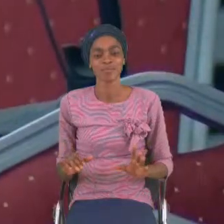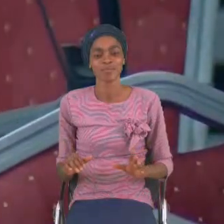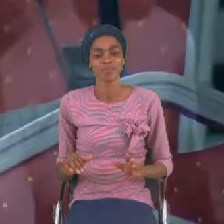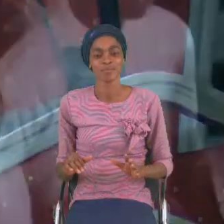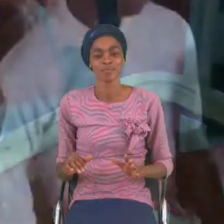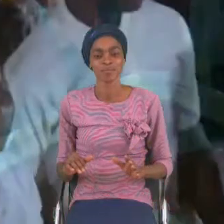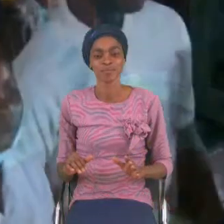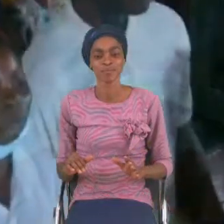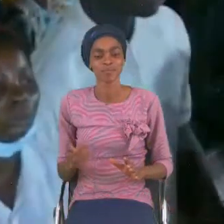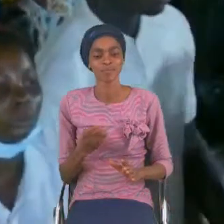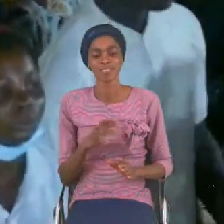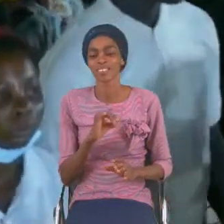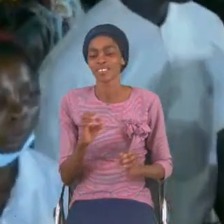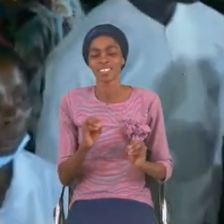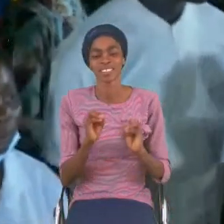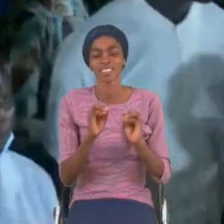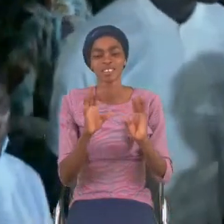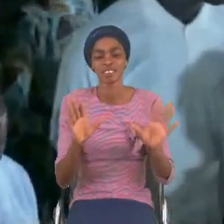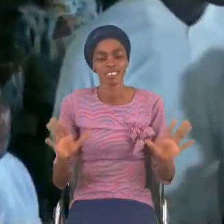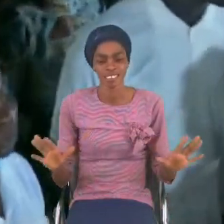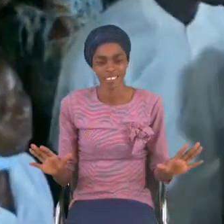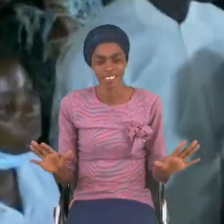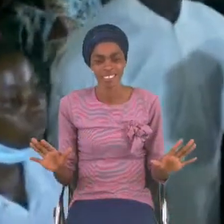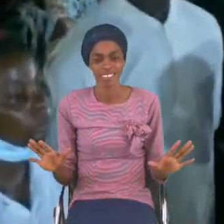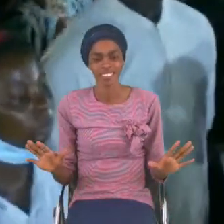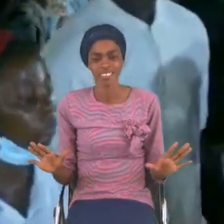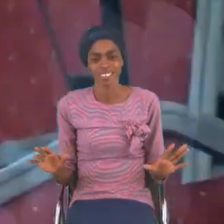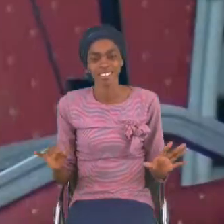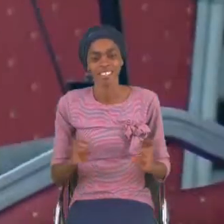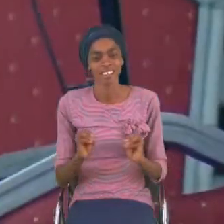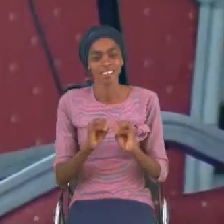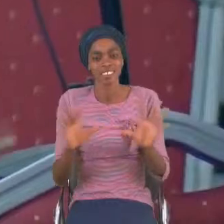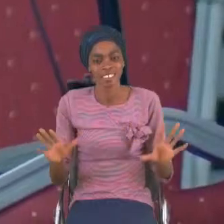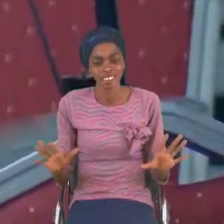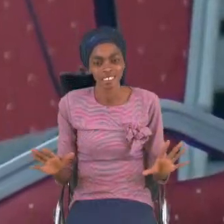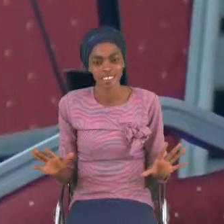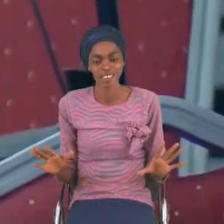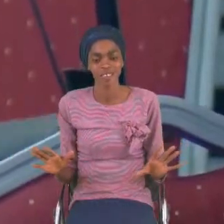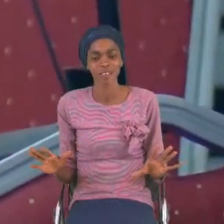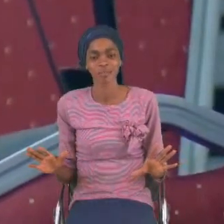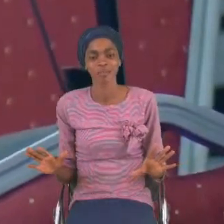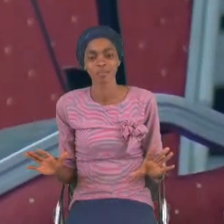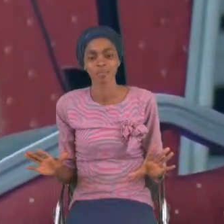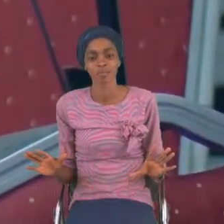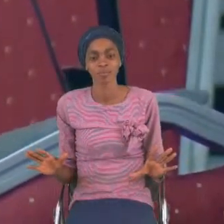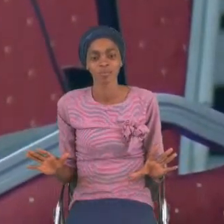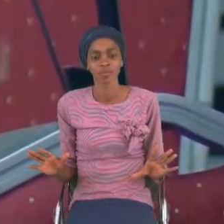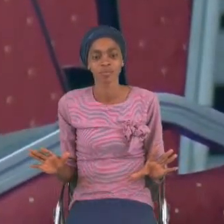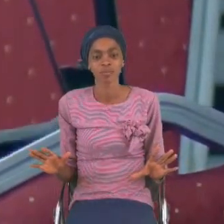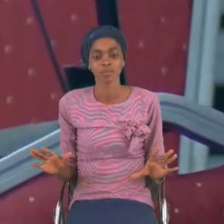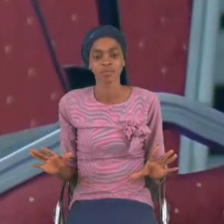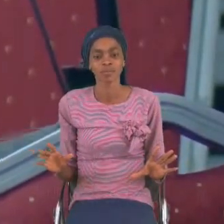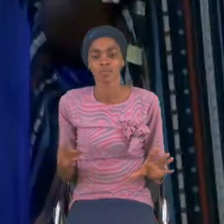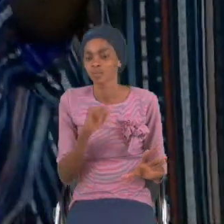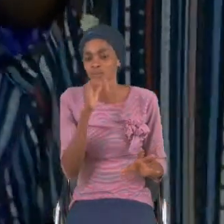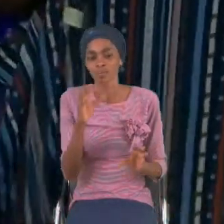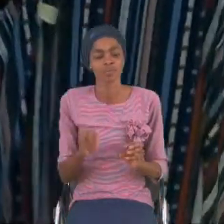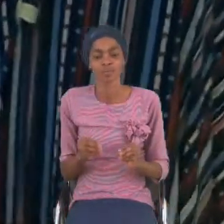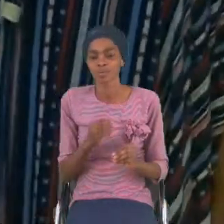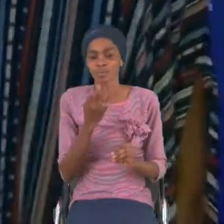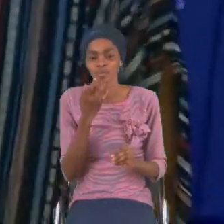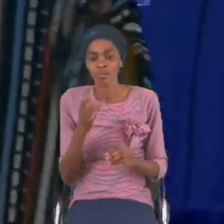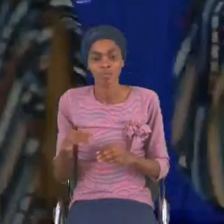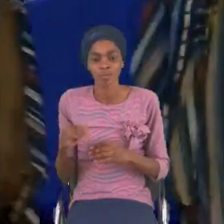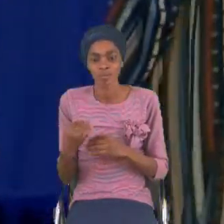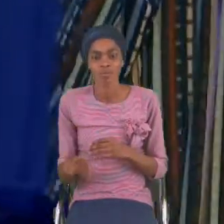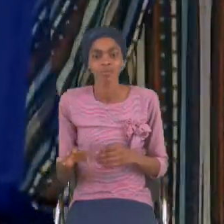There is nothing, not the blood of chicken. I say nothing, not the blood of goats and not any